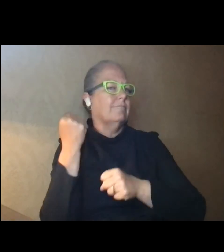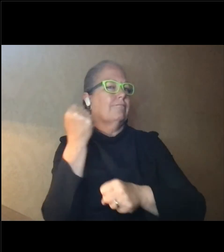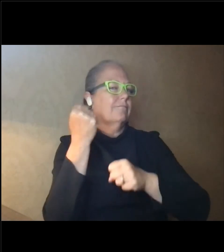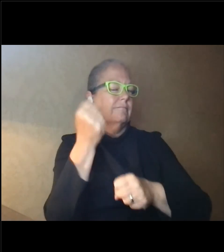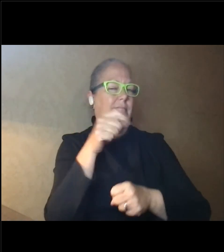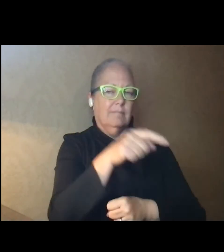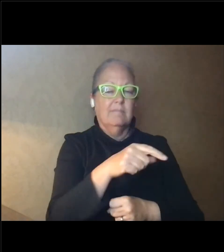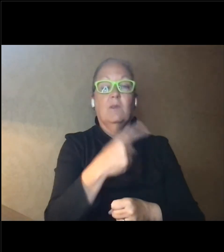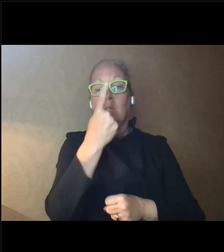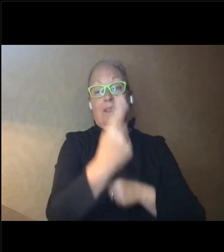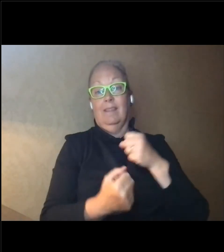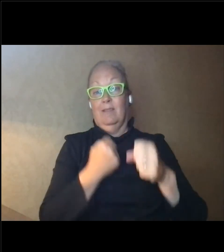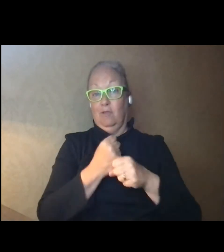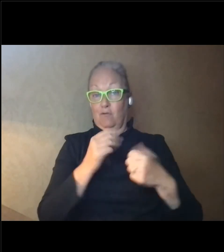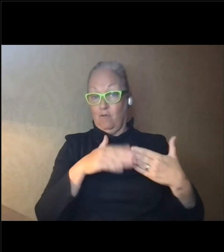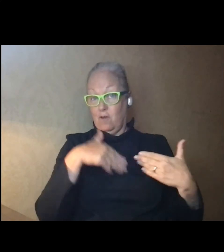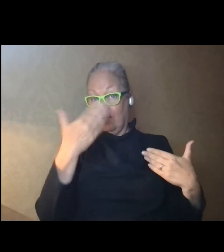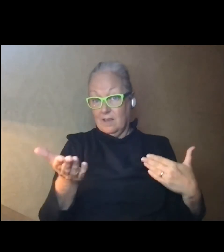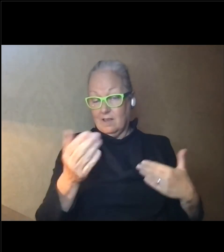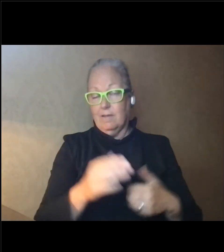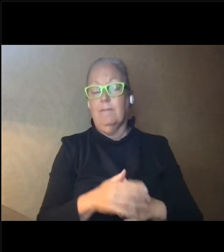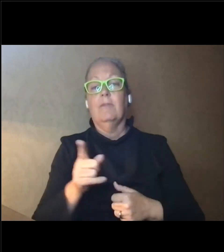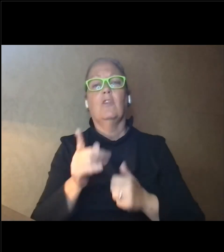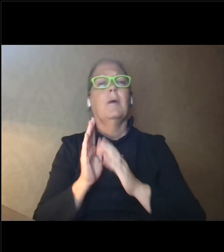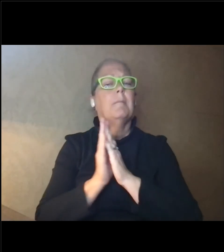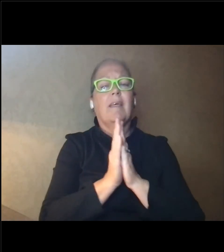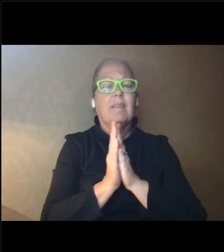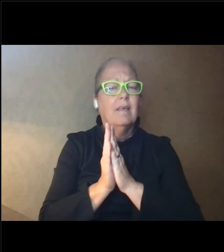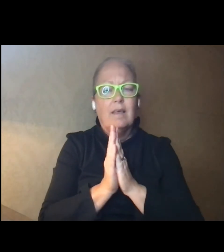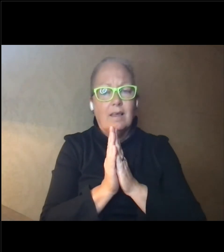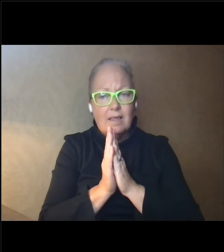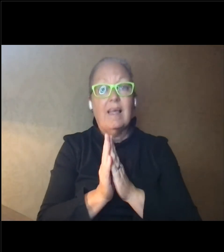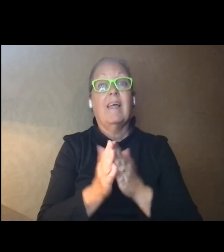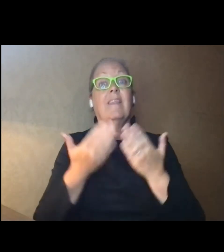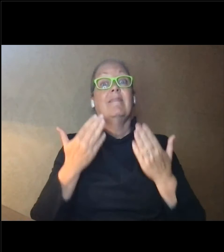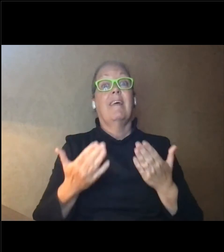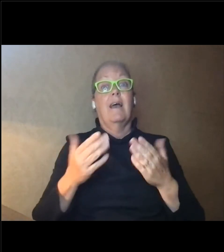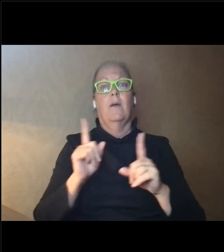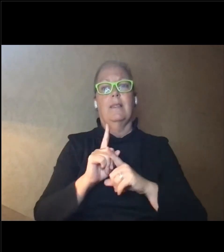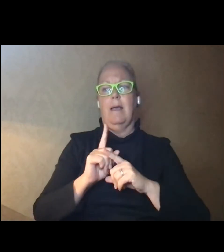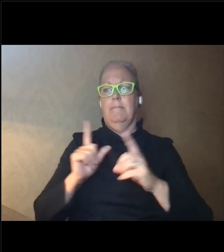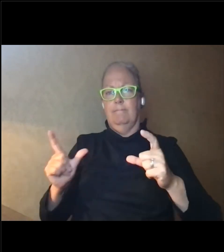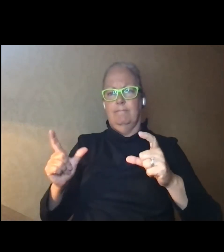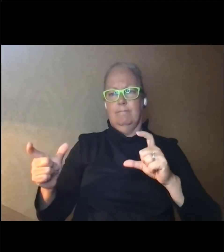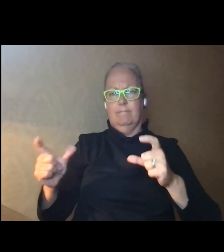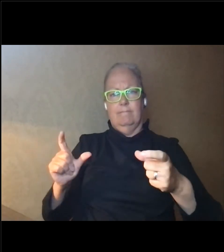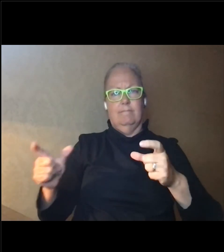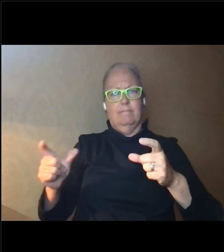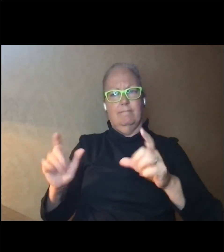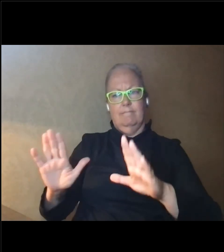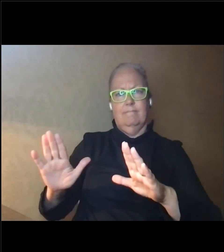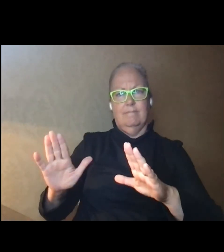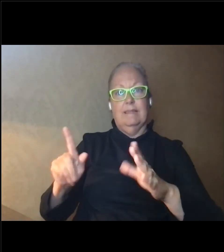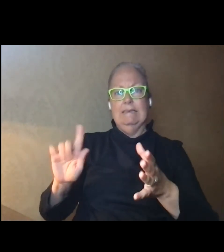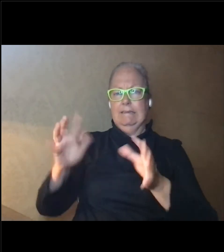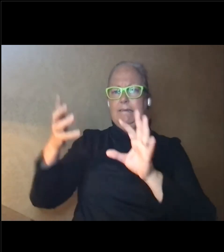these events, Myanmar has evolved into a protracted crisis. This whole situation,